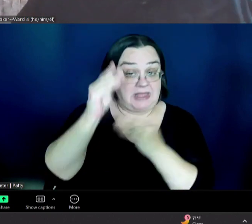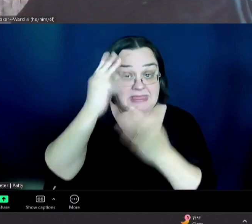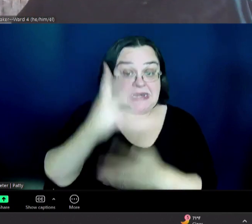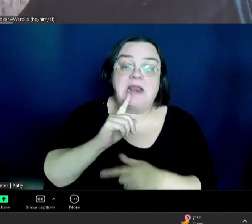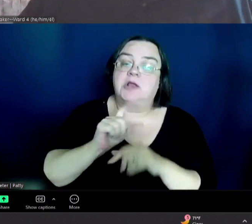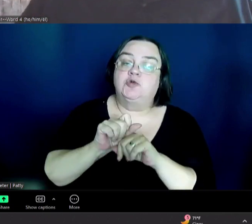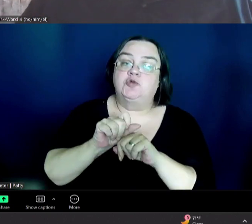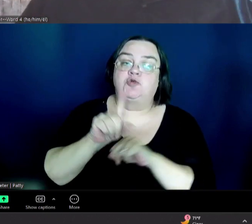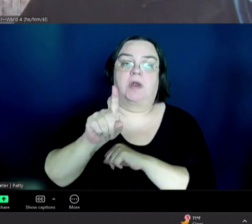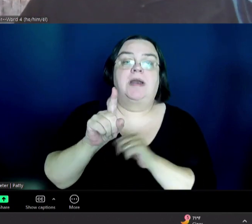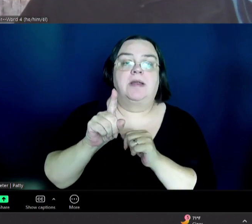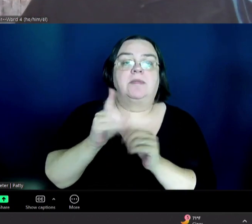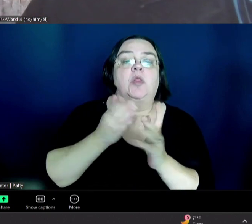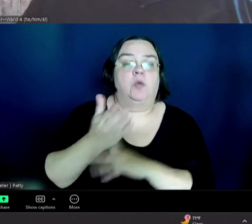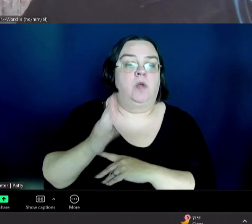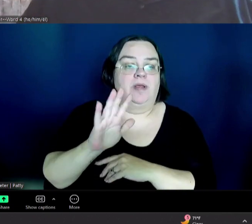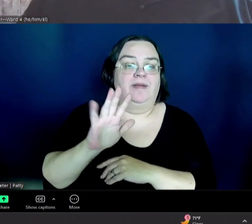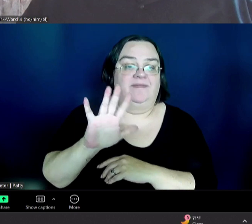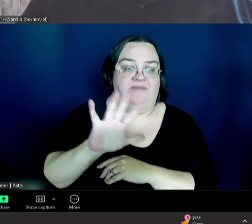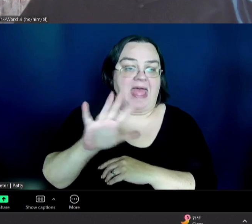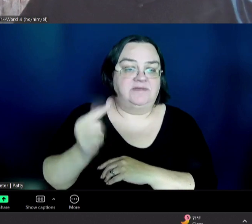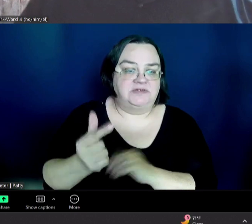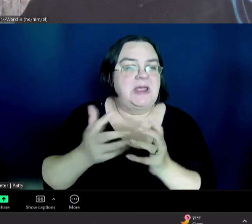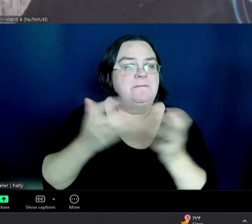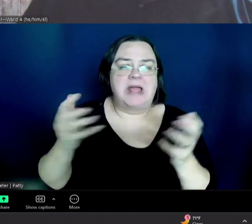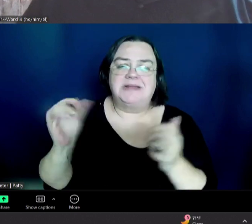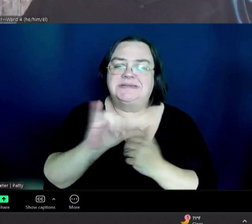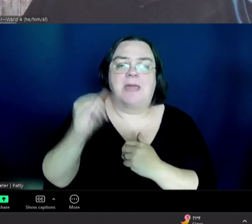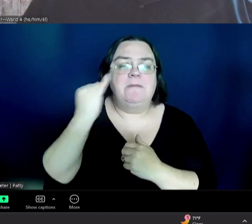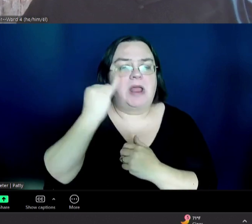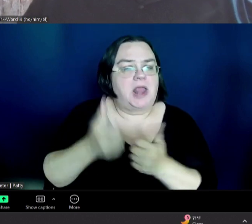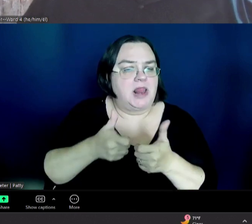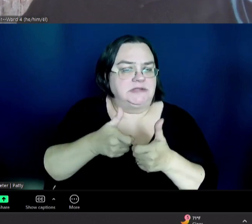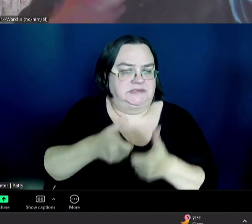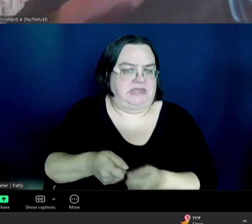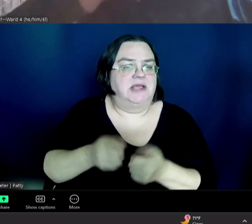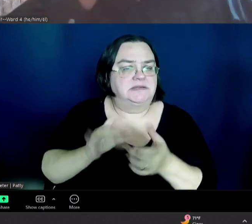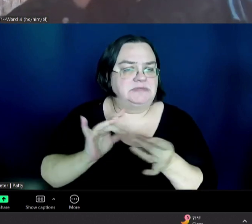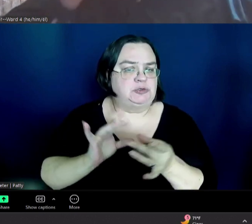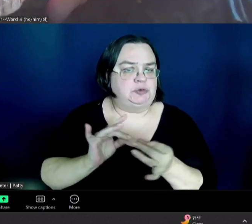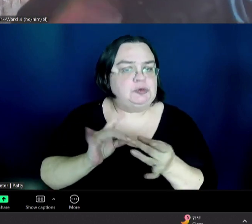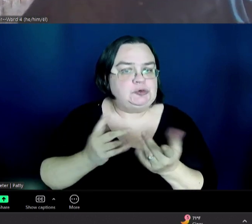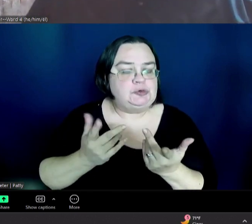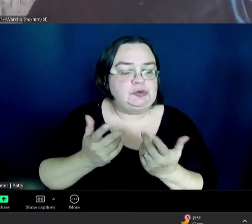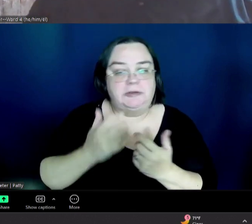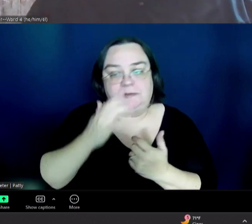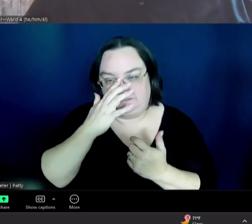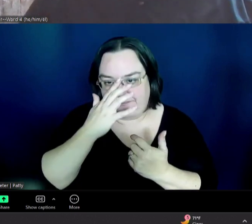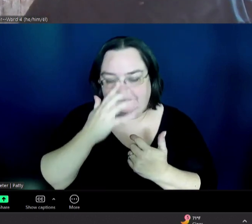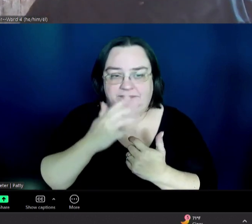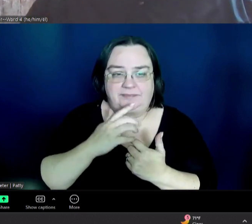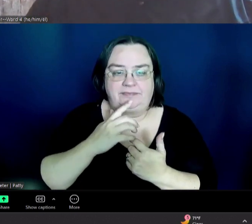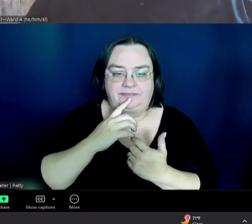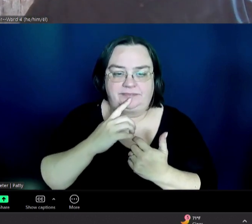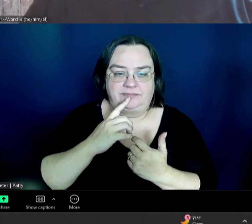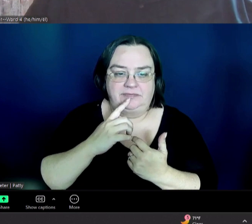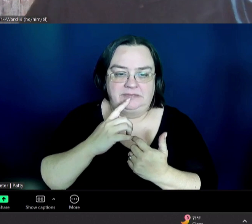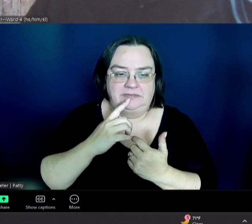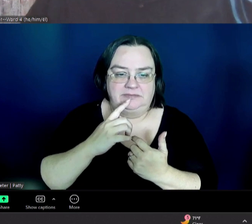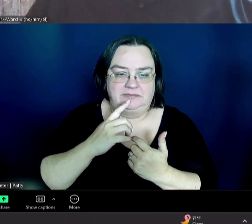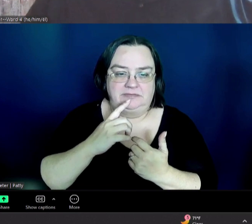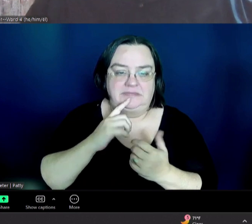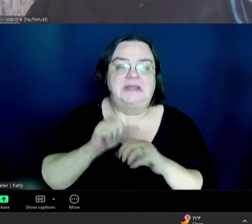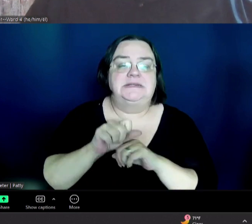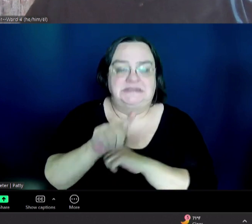much via 5G, so very much like a text message is sent, right? So it is sent securely and ultimately ends up, like I